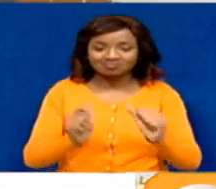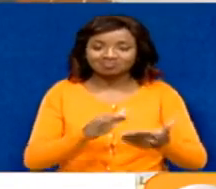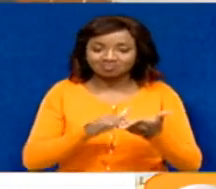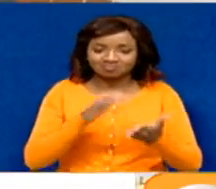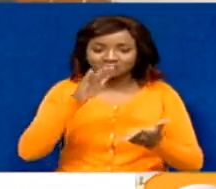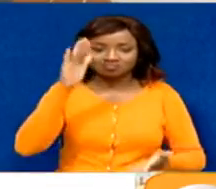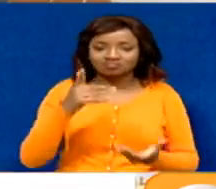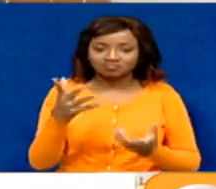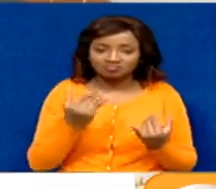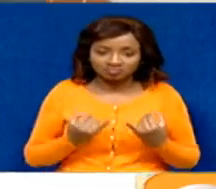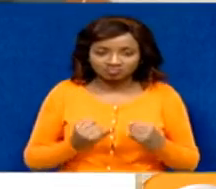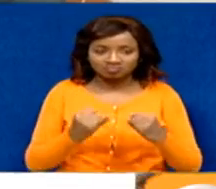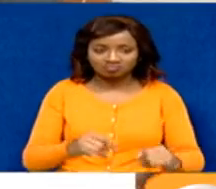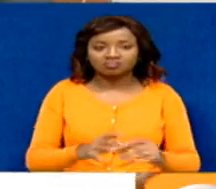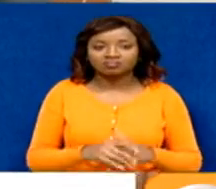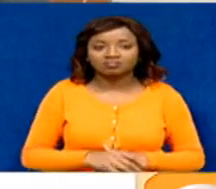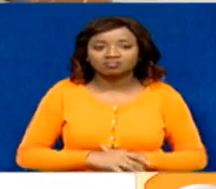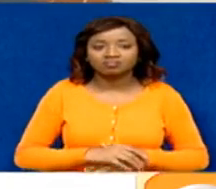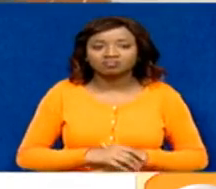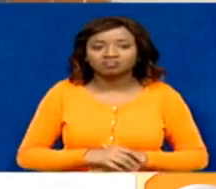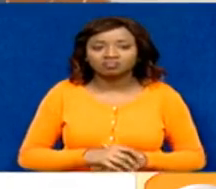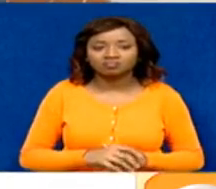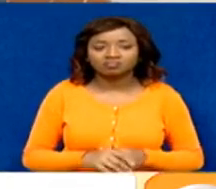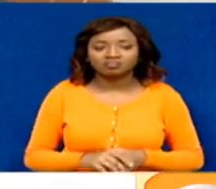are adopted and executed to the letter.